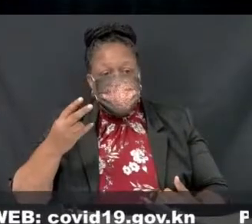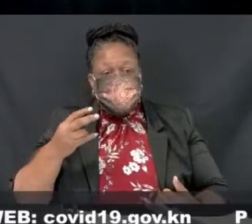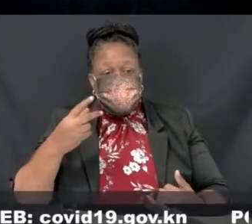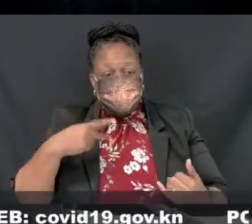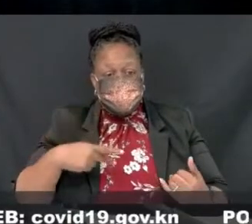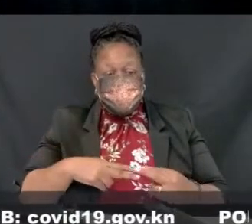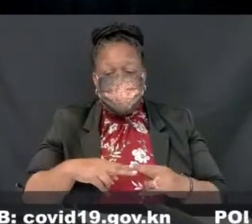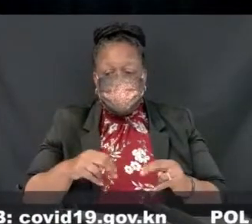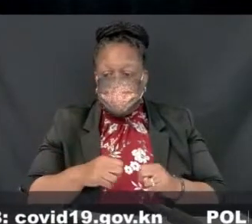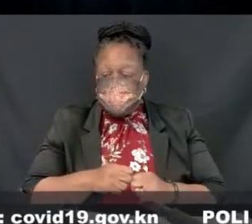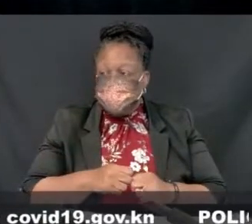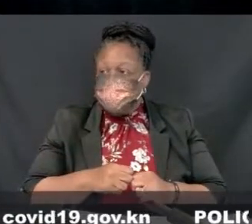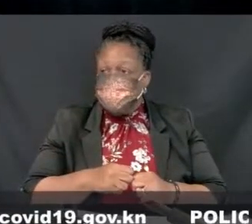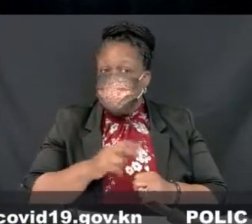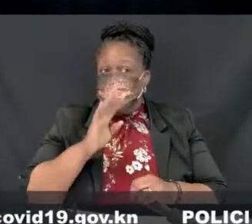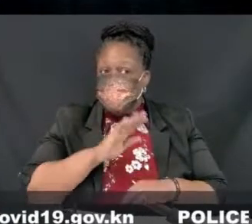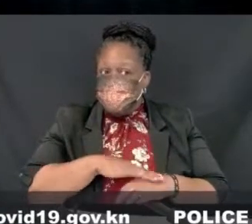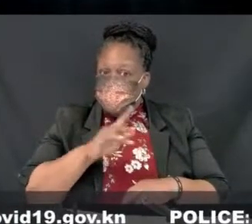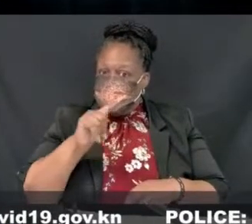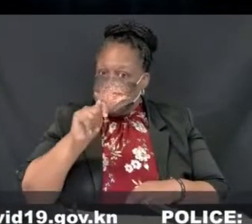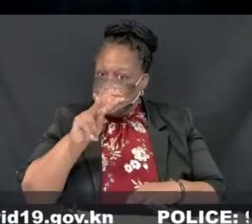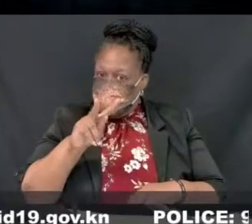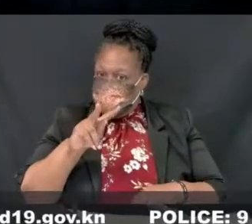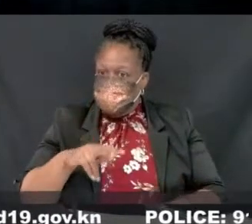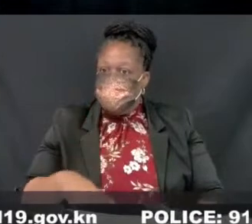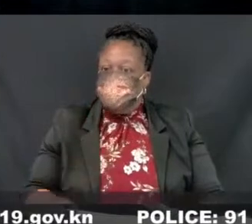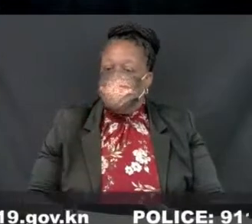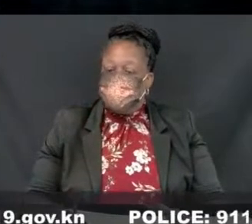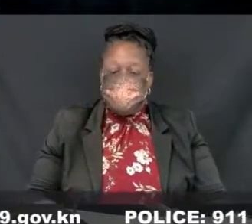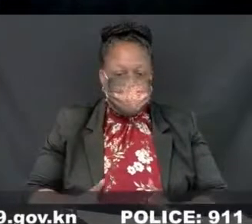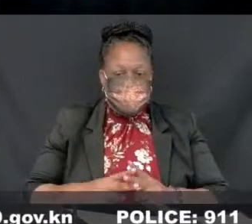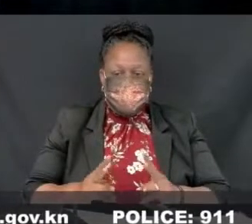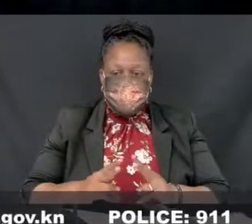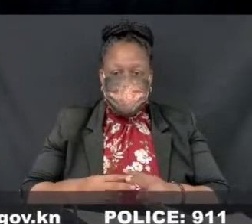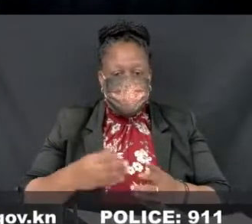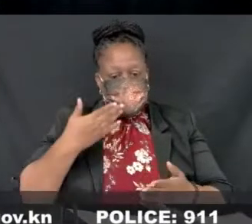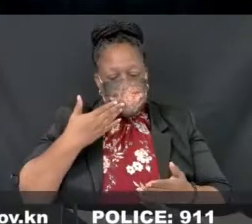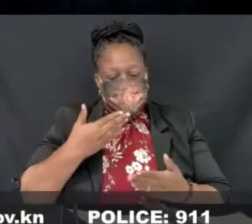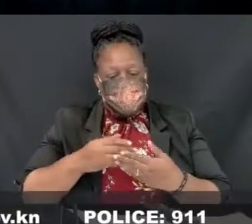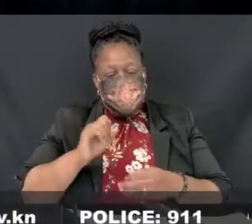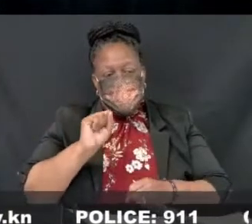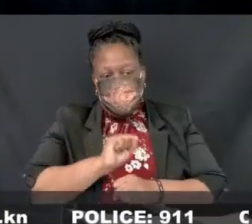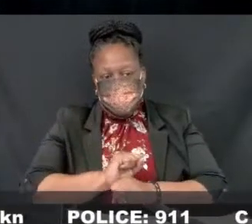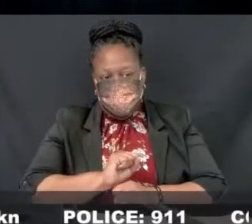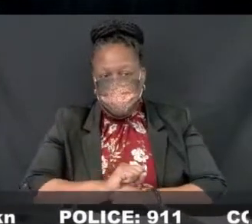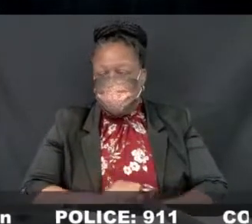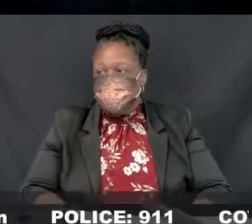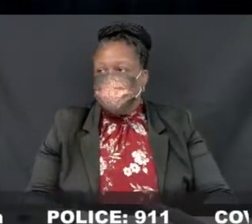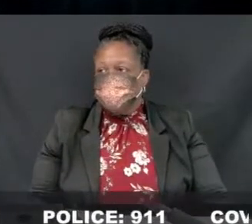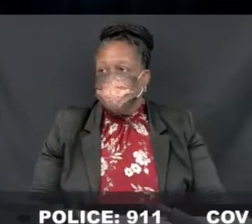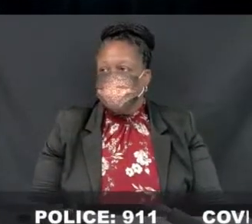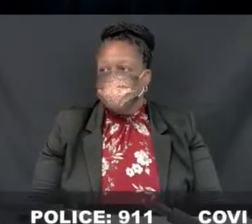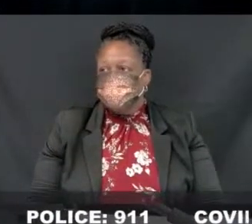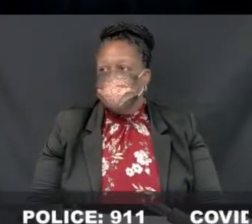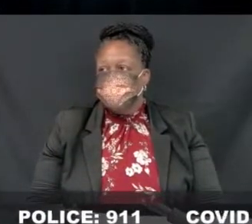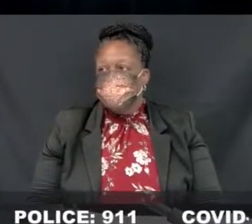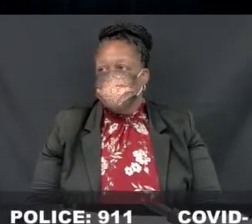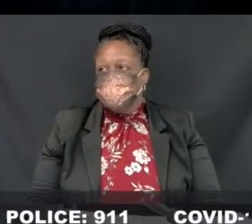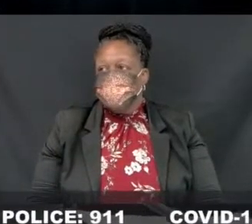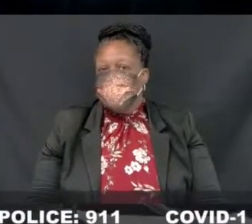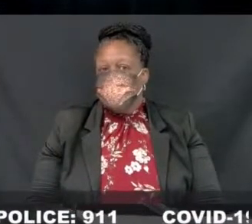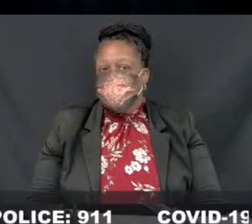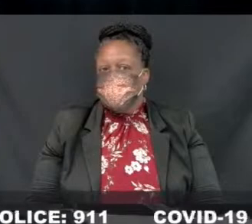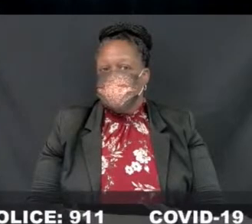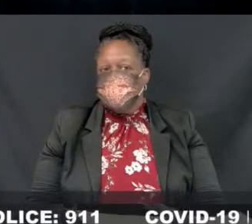market, international market. So I'm proud of the team that were able to put this together and support it, in